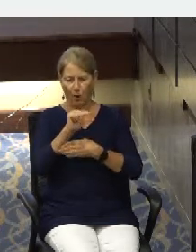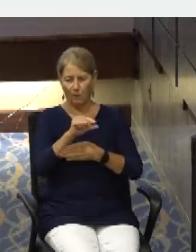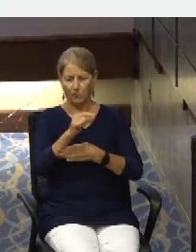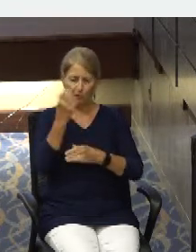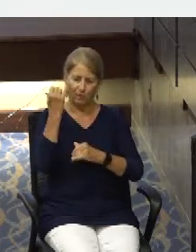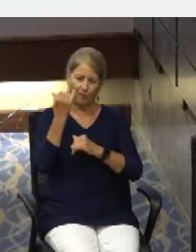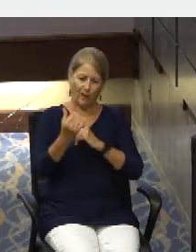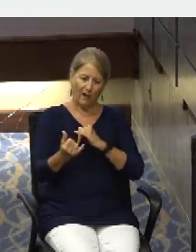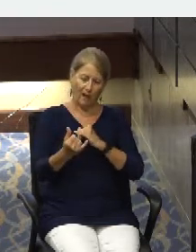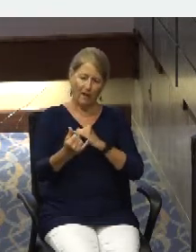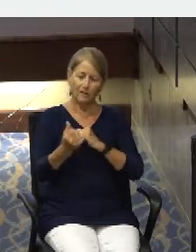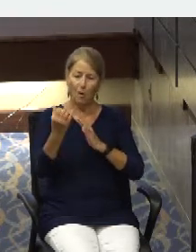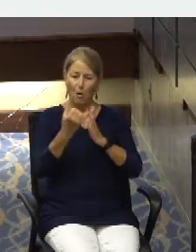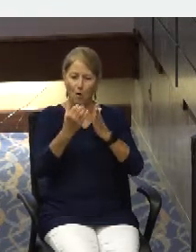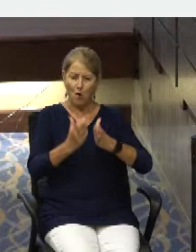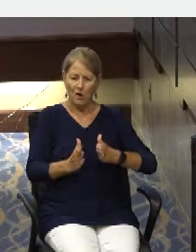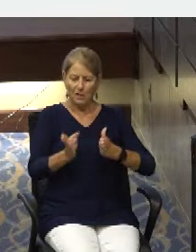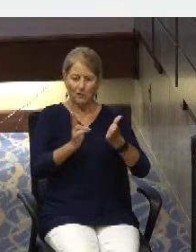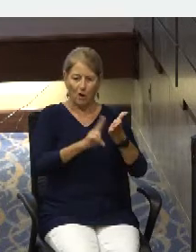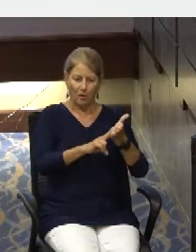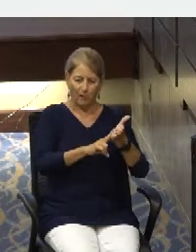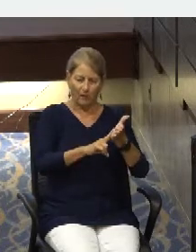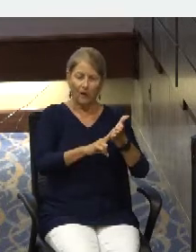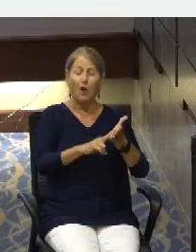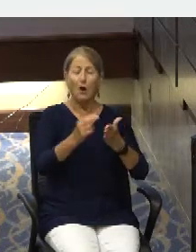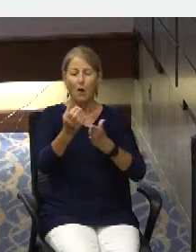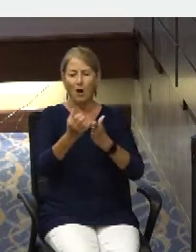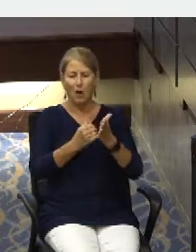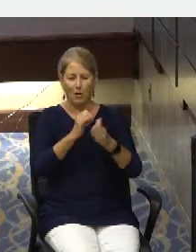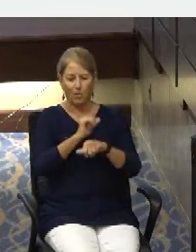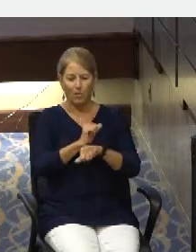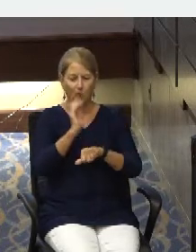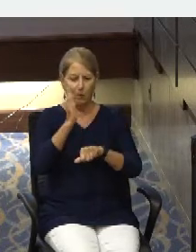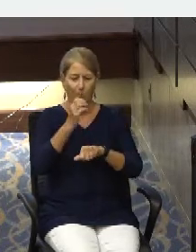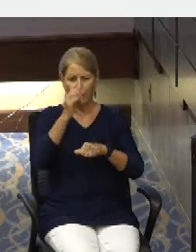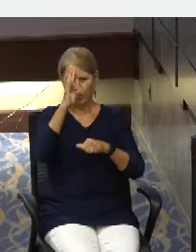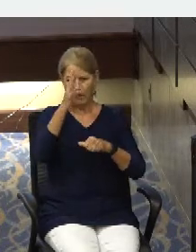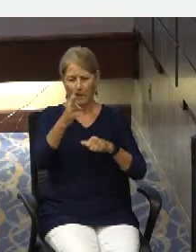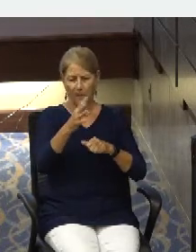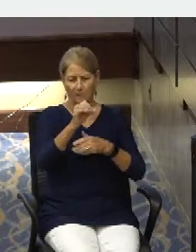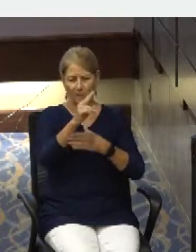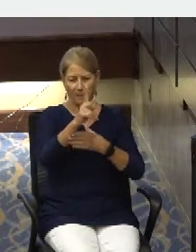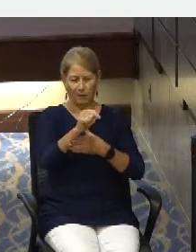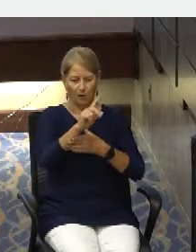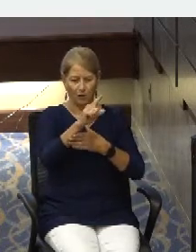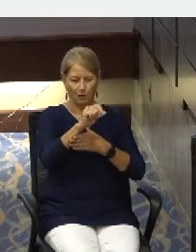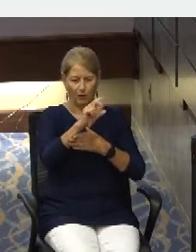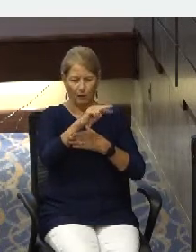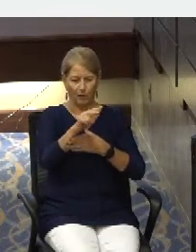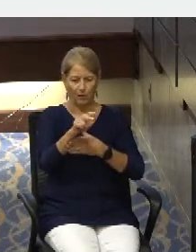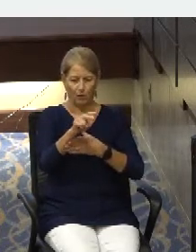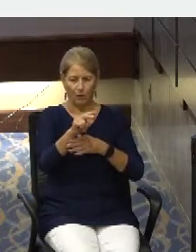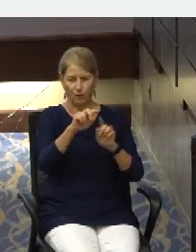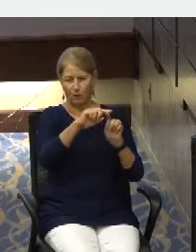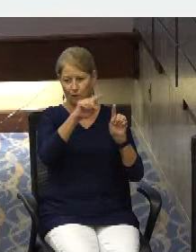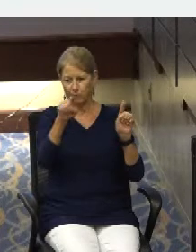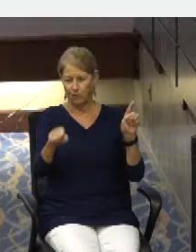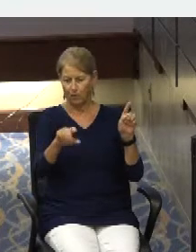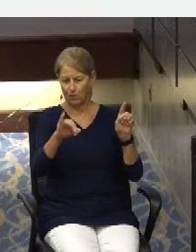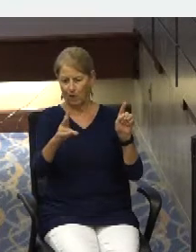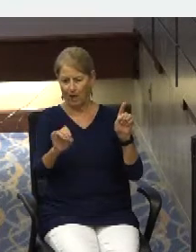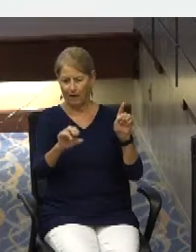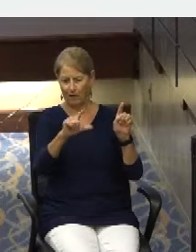contracts. And then the artwork will be created from September of 2022 through July of